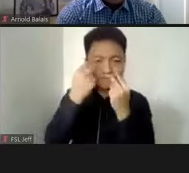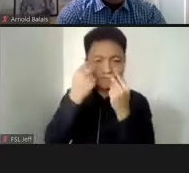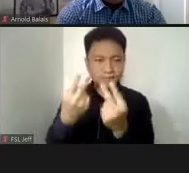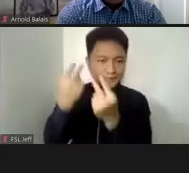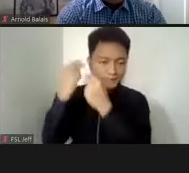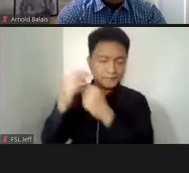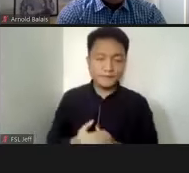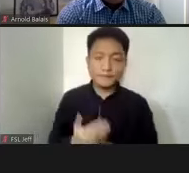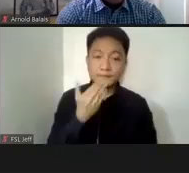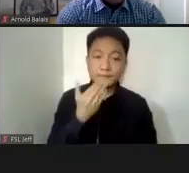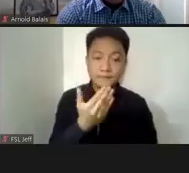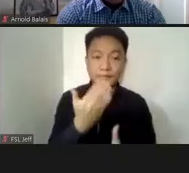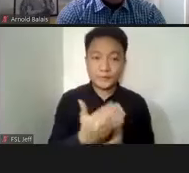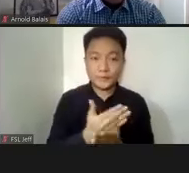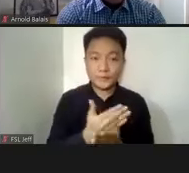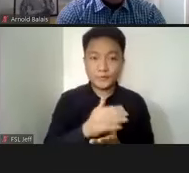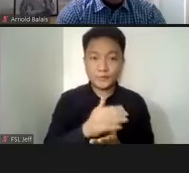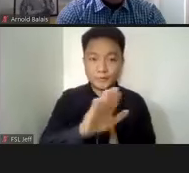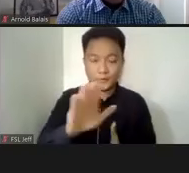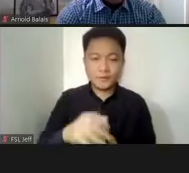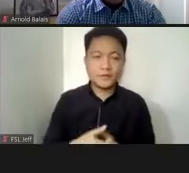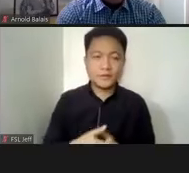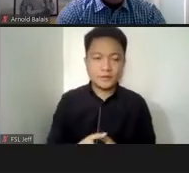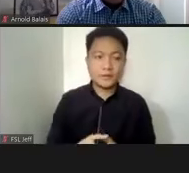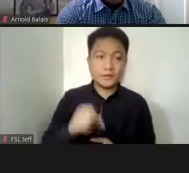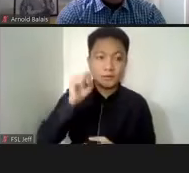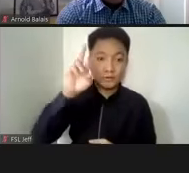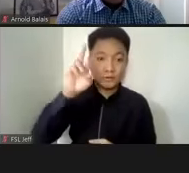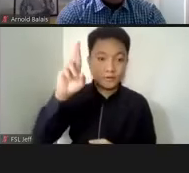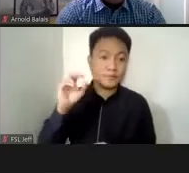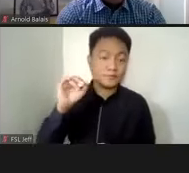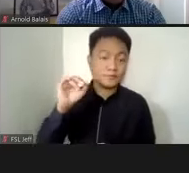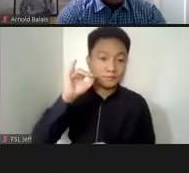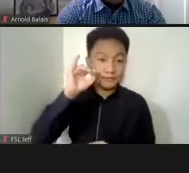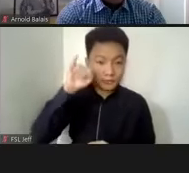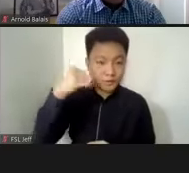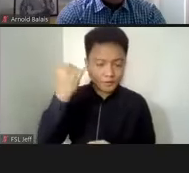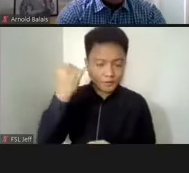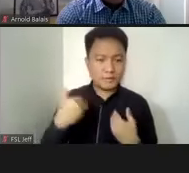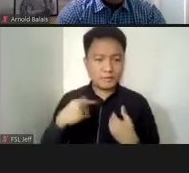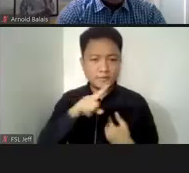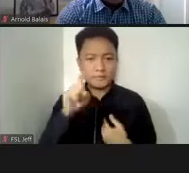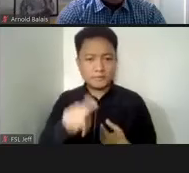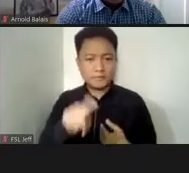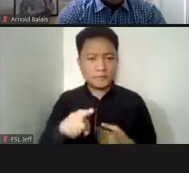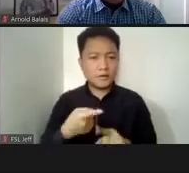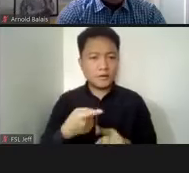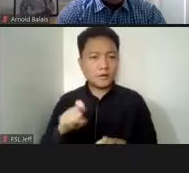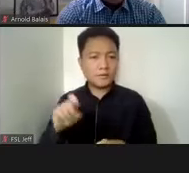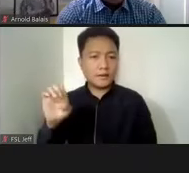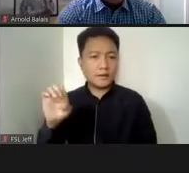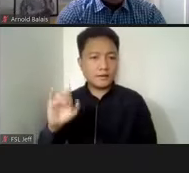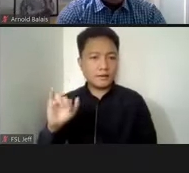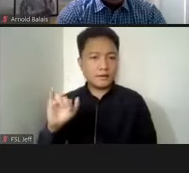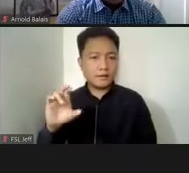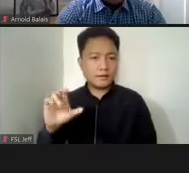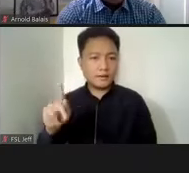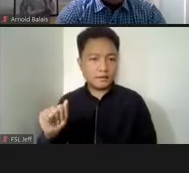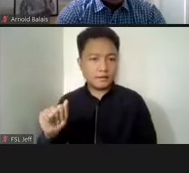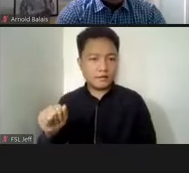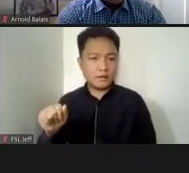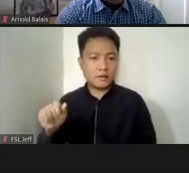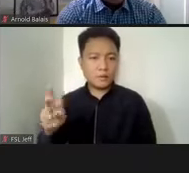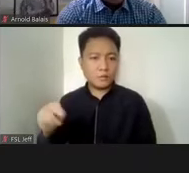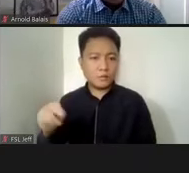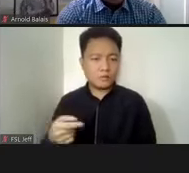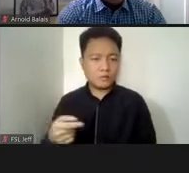Nang Wong. Are you looking into the possibility of turning waste into energy, just like how Singapore is doing aside